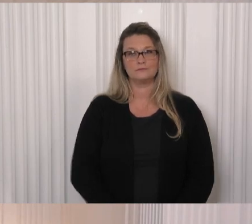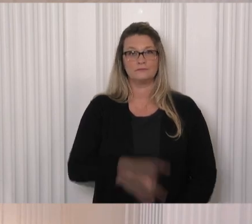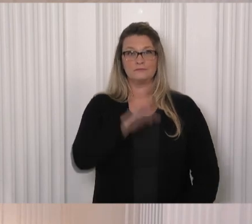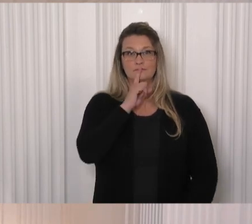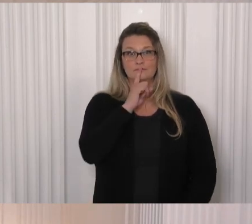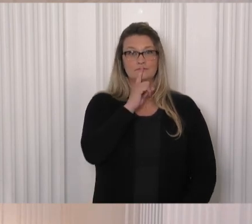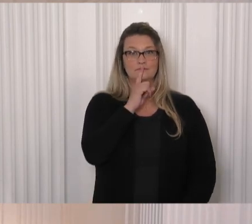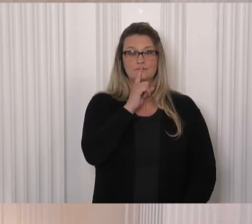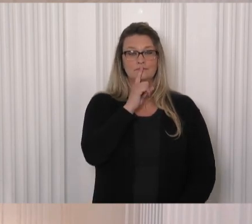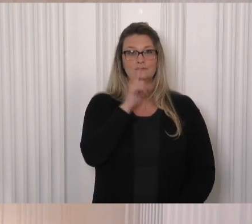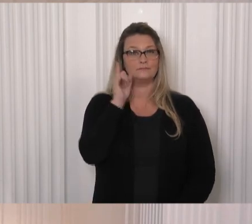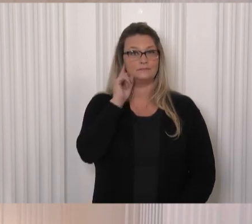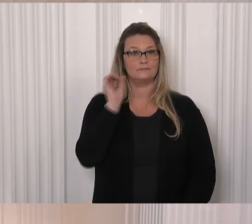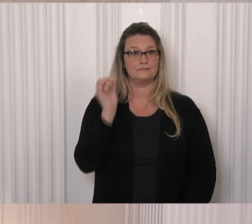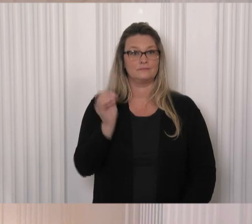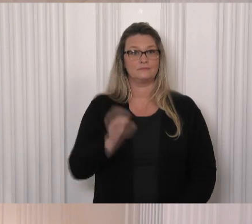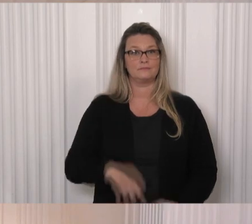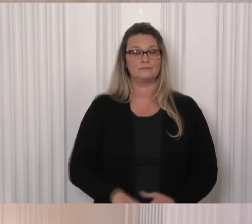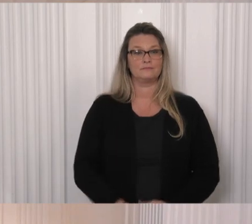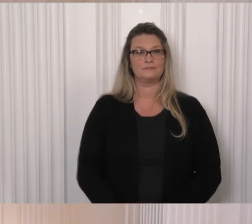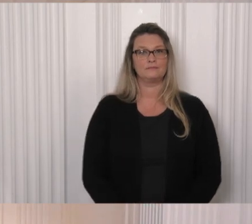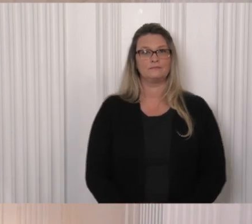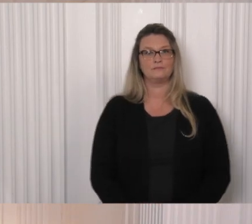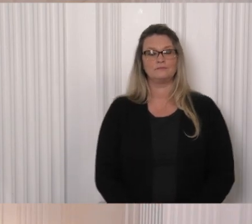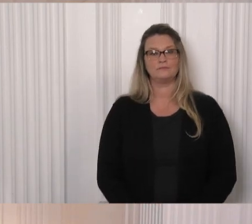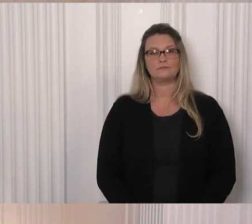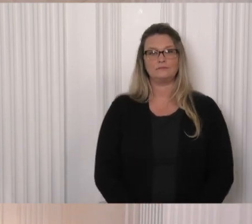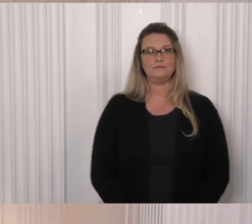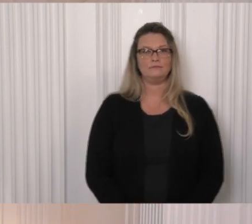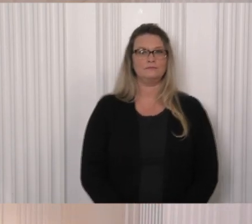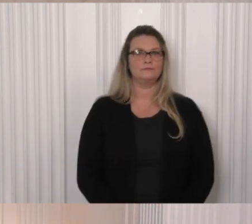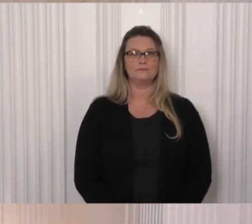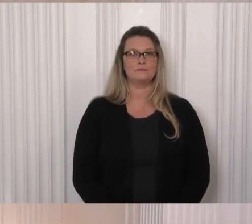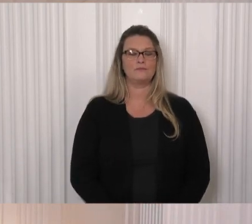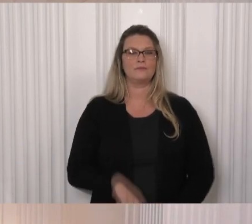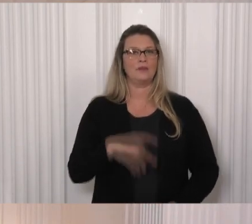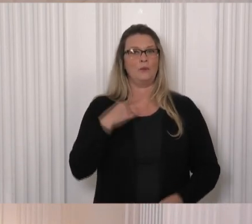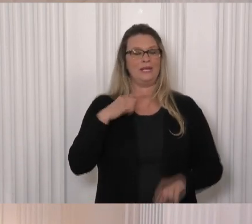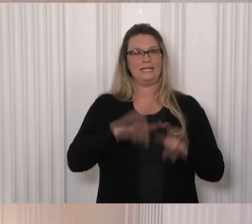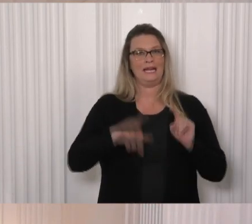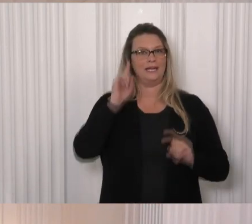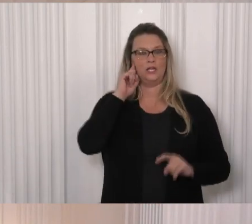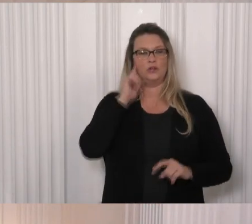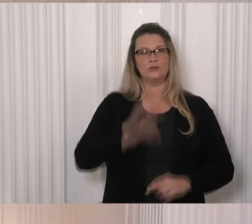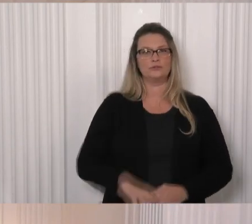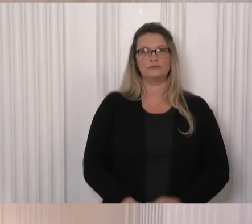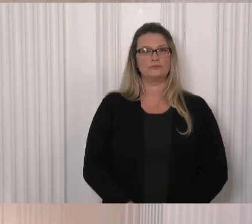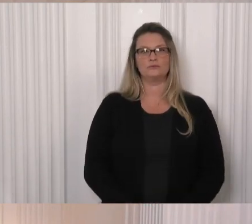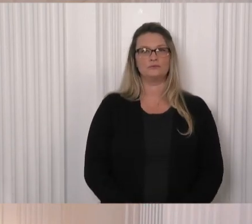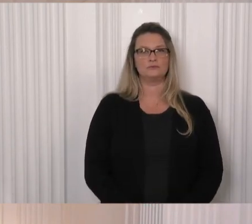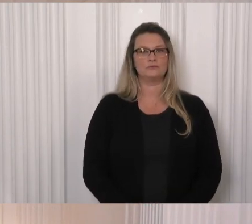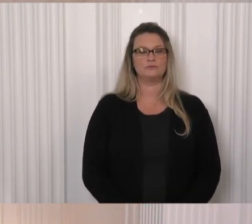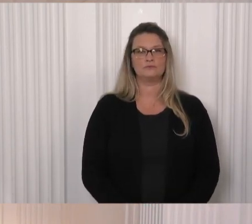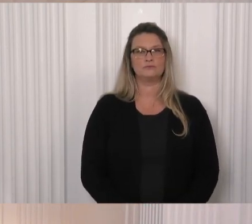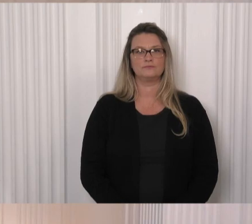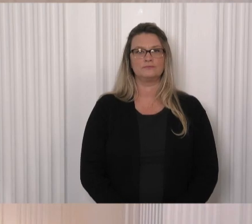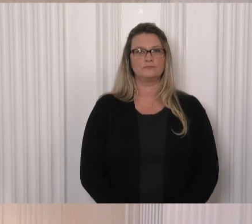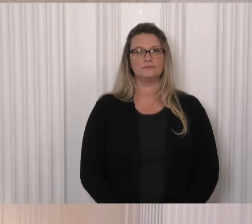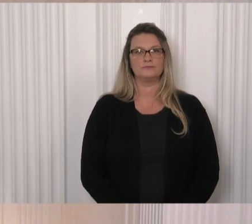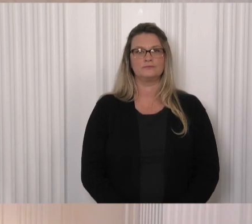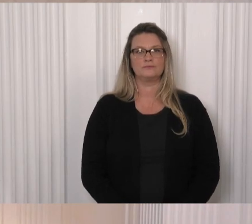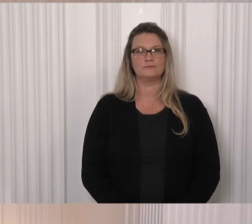me. The order has been selected at random. To media members, when we call on you, please remember to